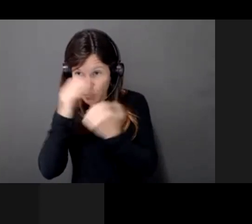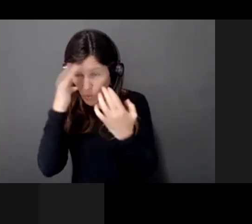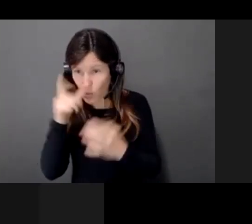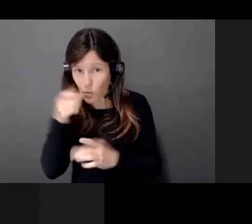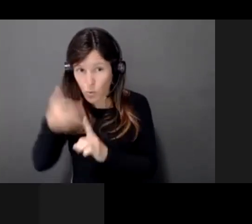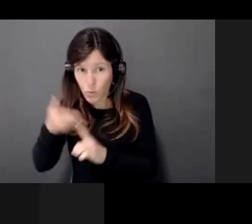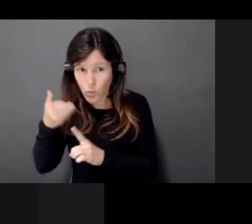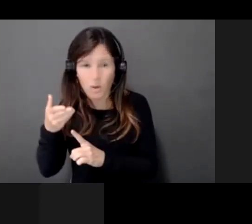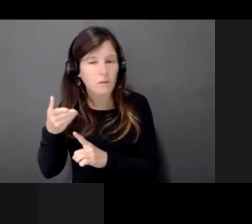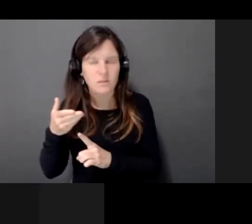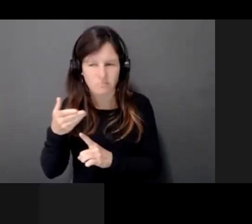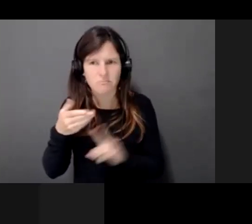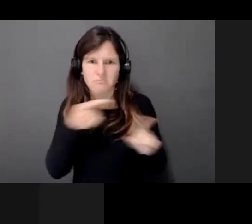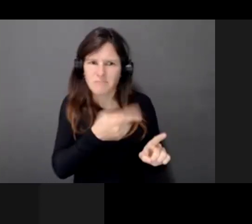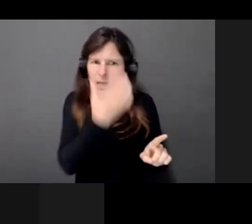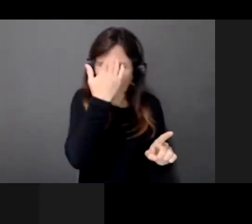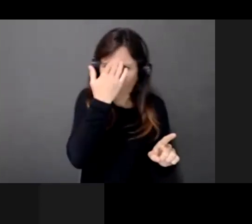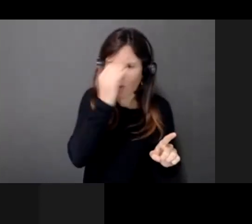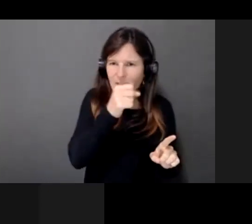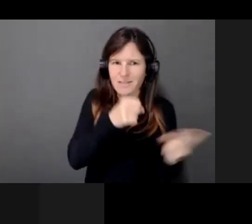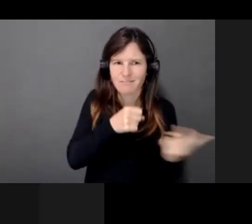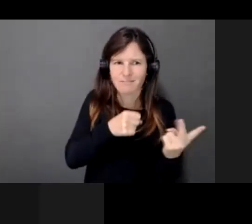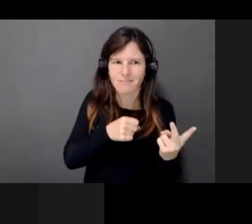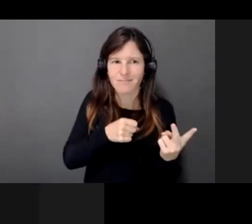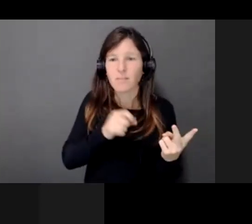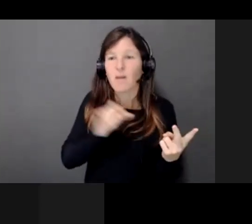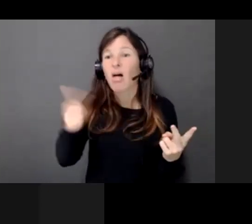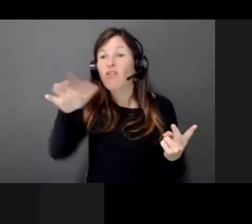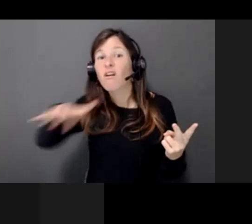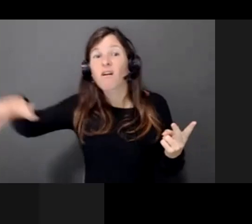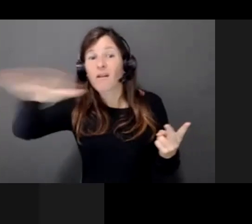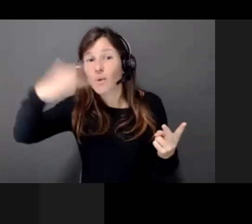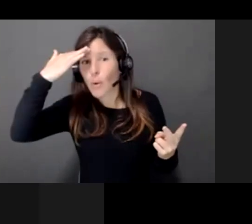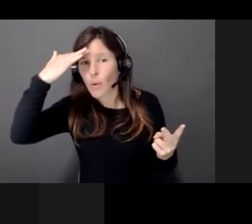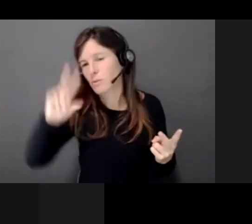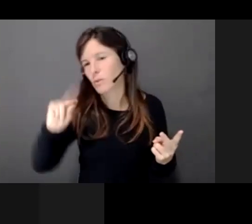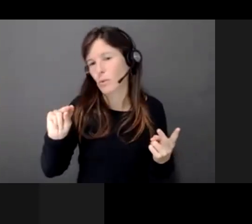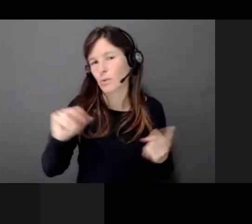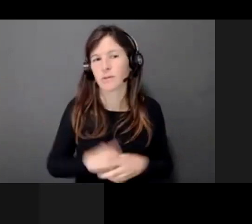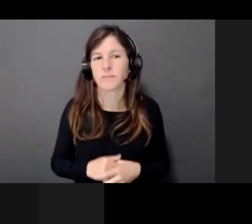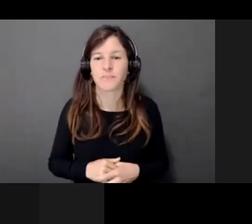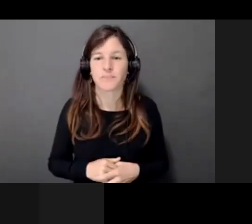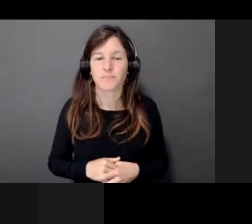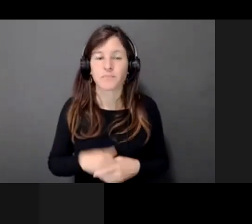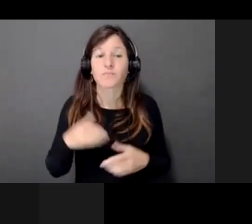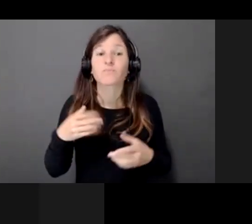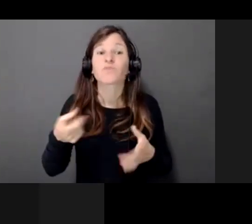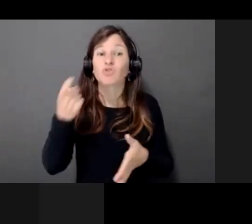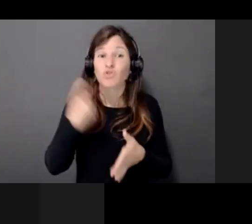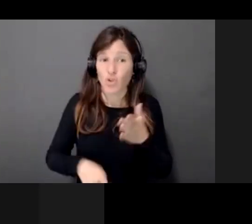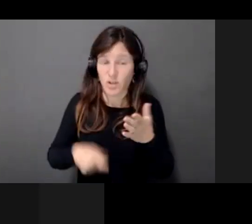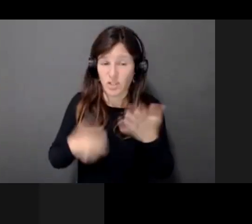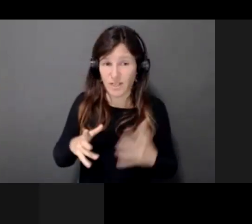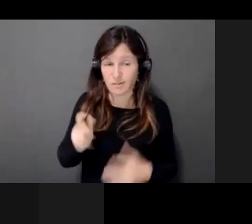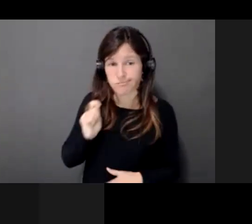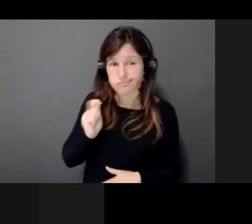No. However, once the charge is laid and process is issued, that is the requirement to come to court, the